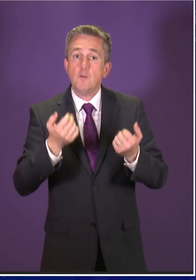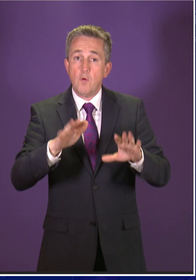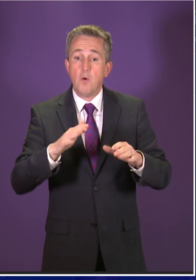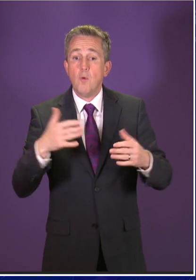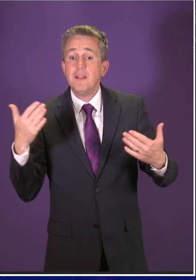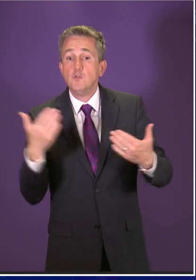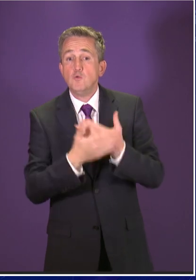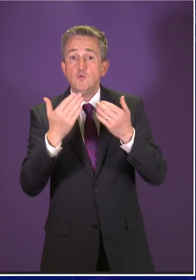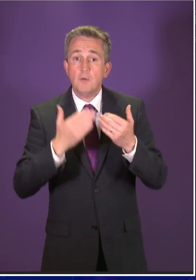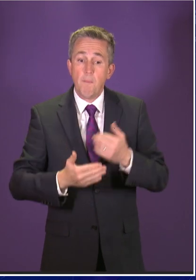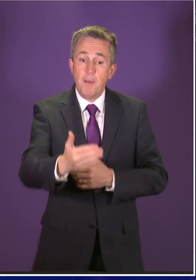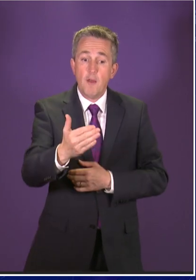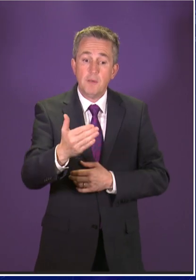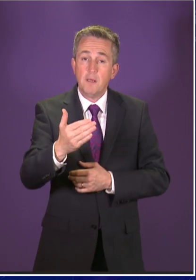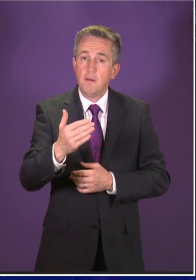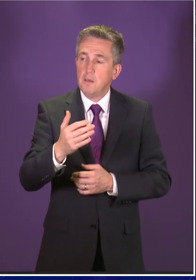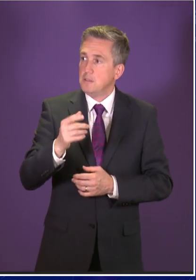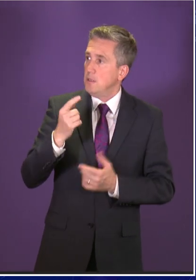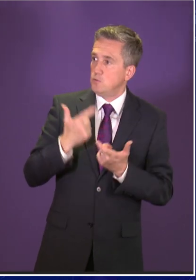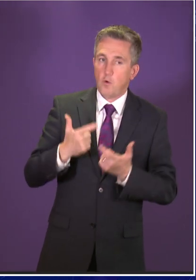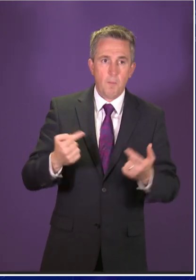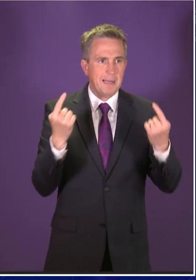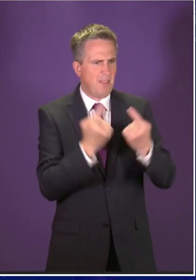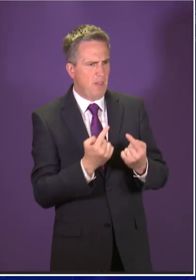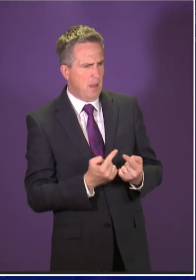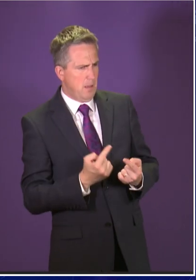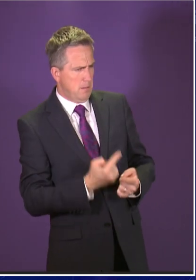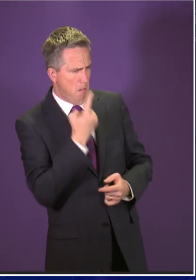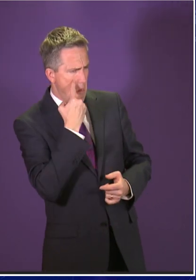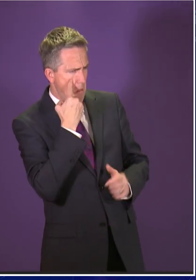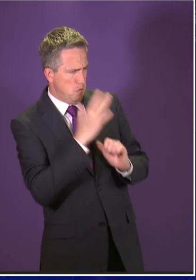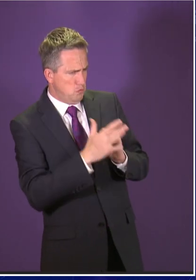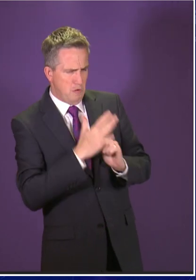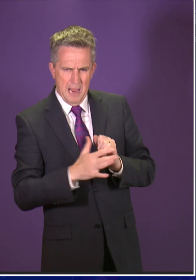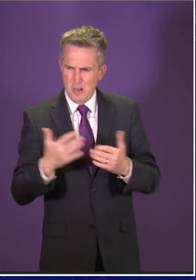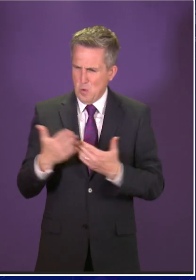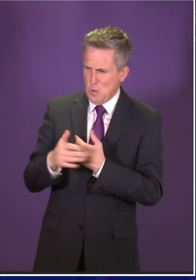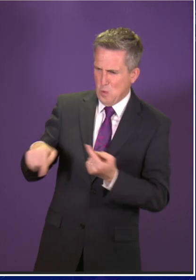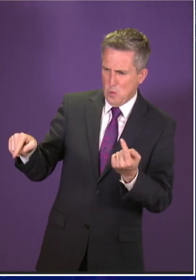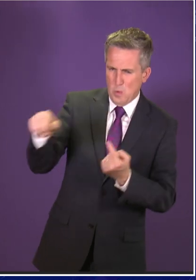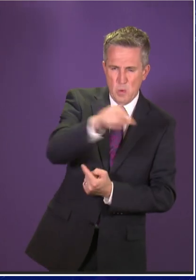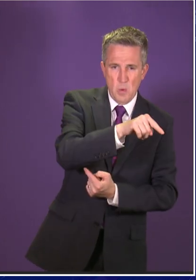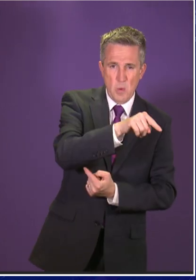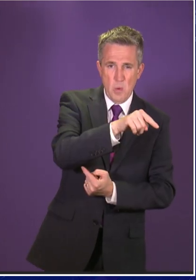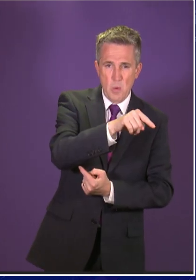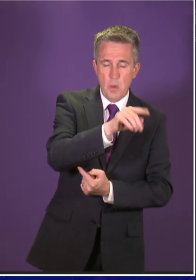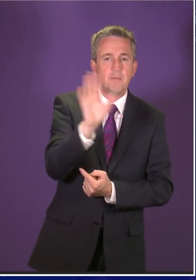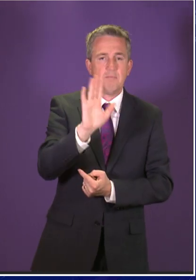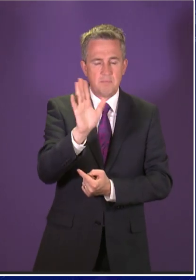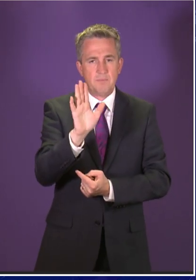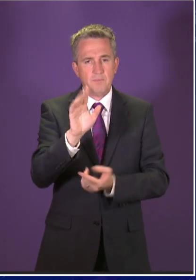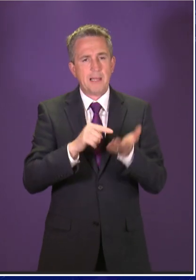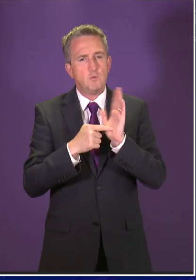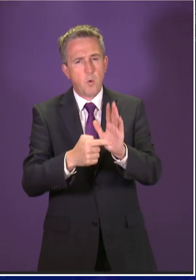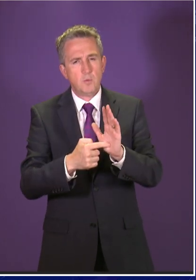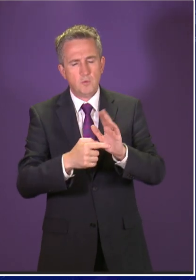move into this new period is so many of the things around us today that look strange or unusual or unnerving are not one-off things. They are expressions